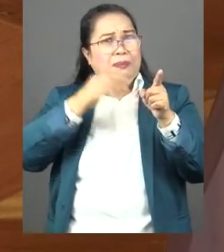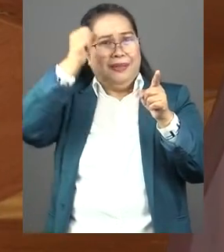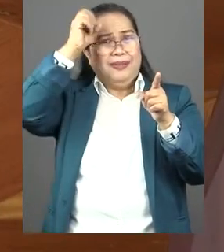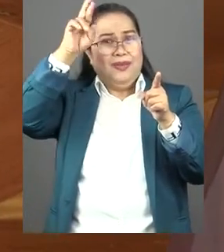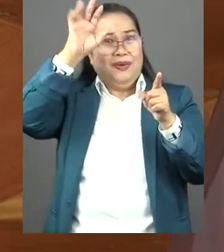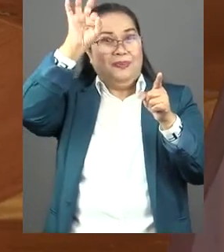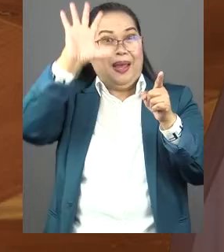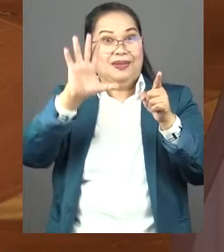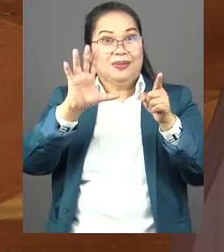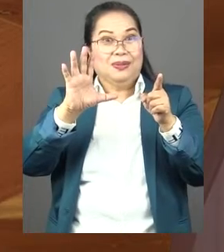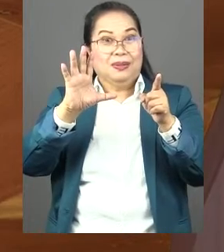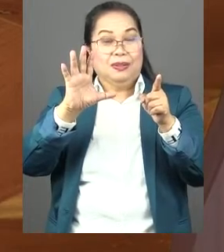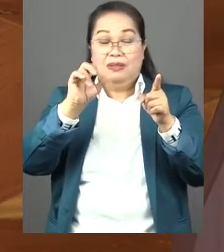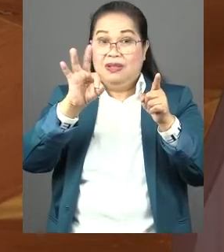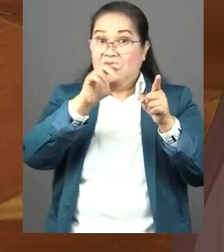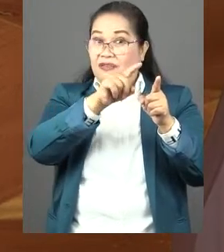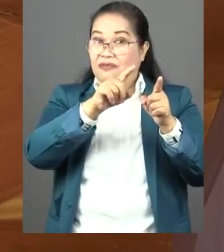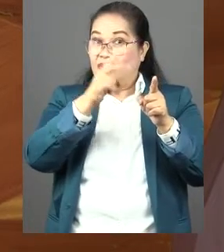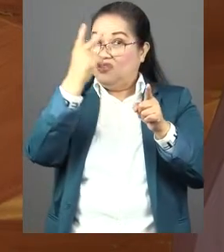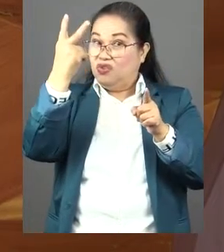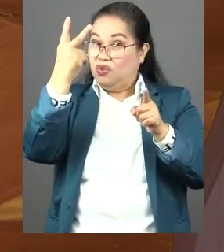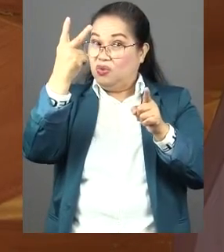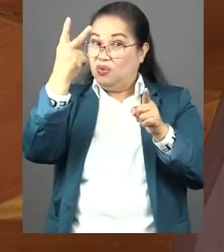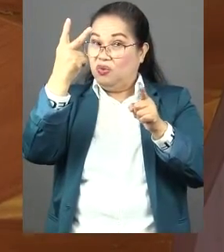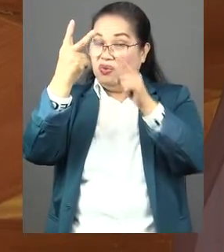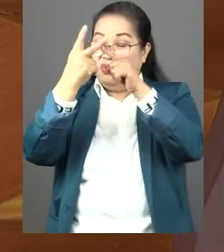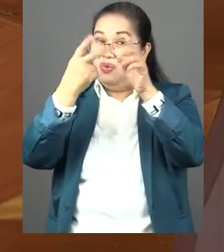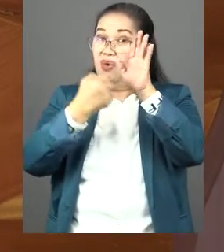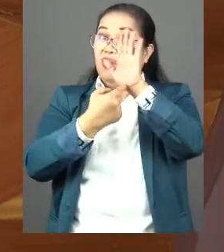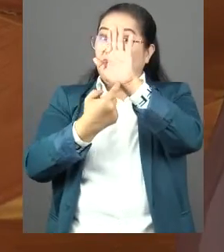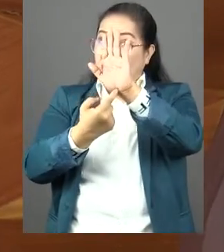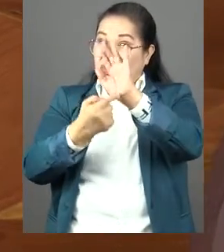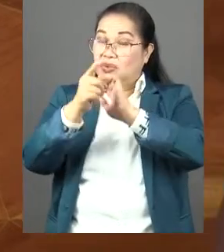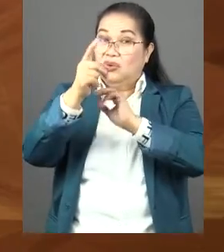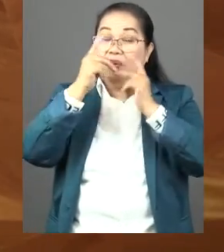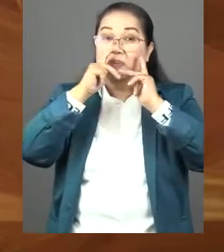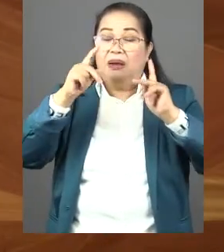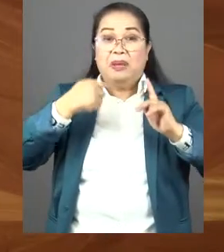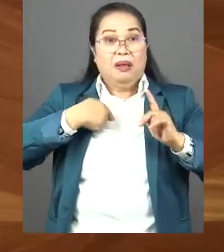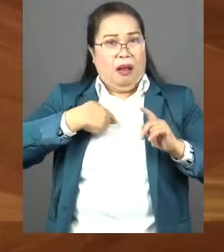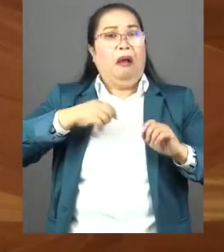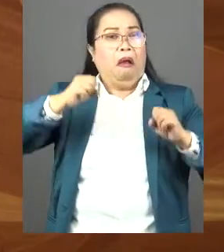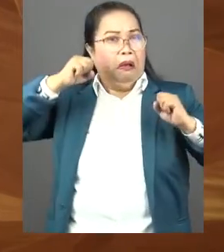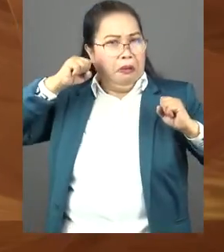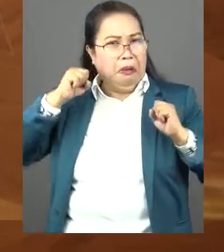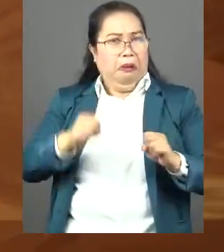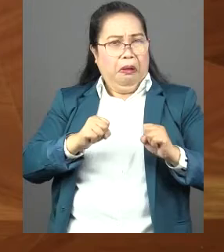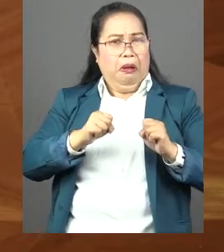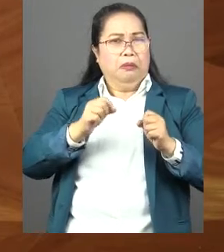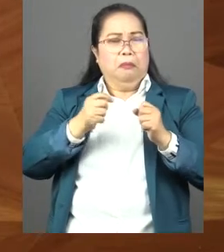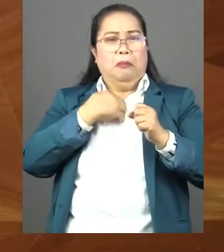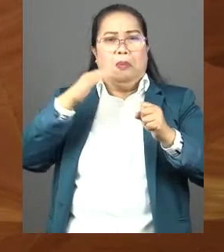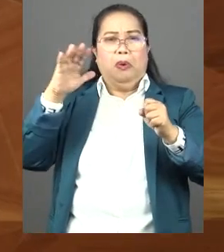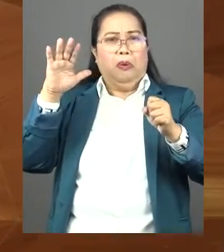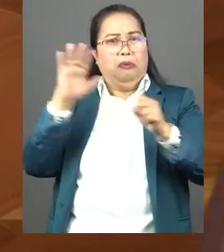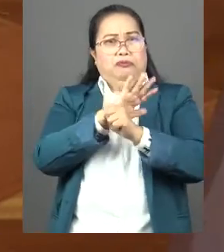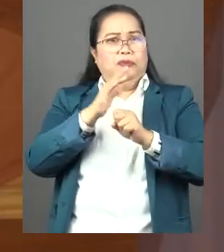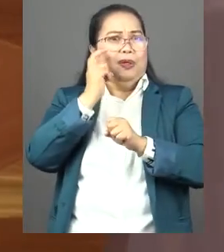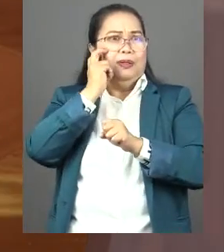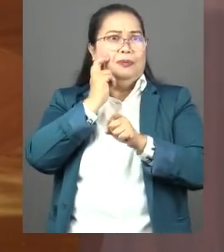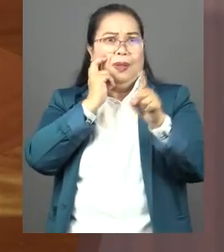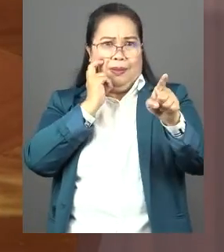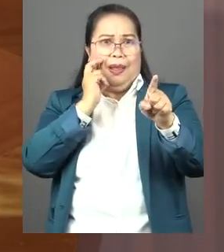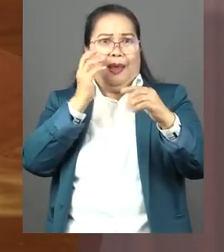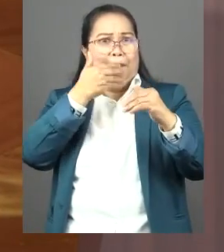pastor. If he can finish two cans of beer in public, what keeps me from finishing a bottle of wine? Because he's supposed to be